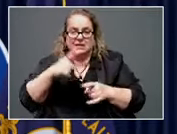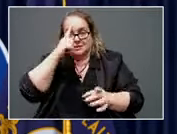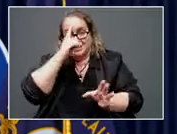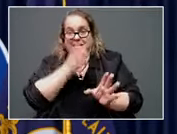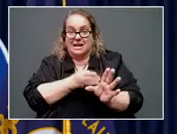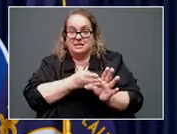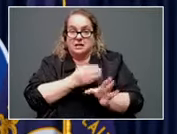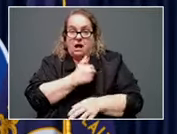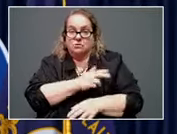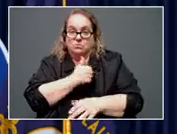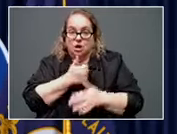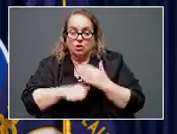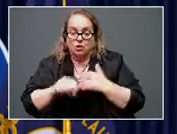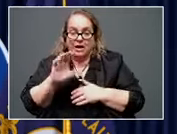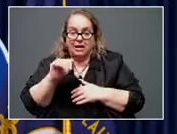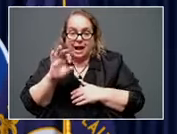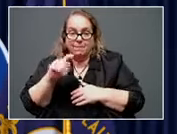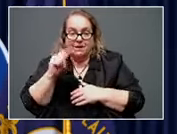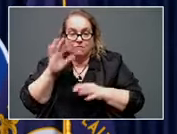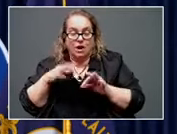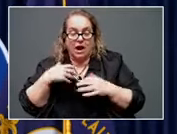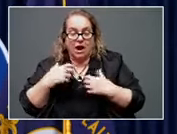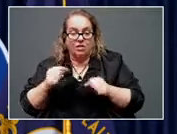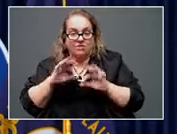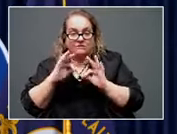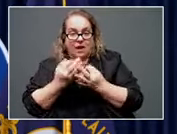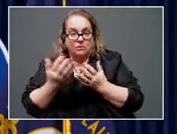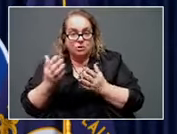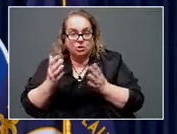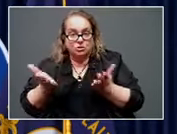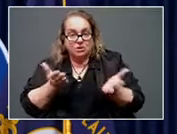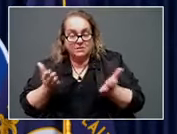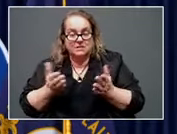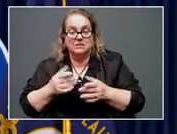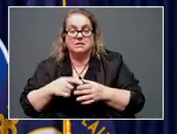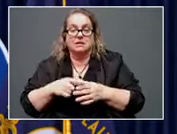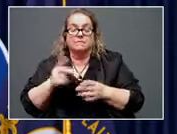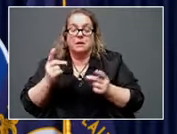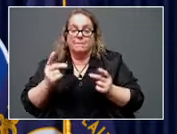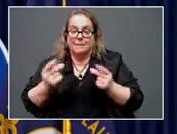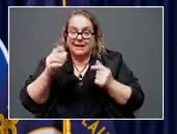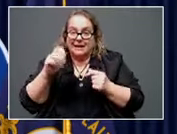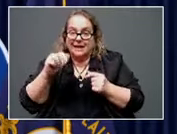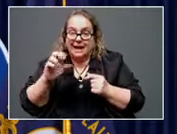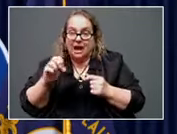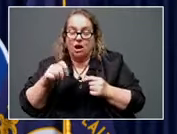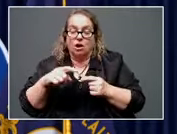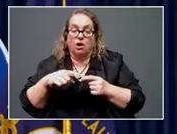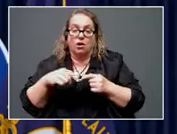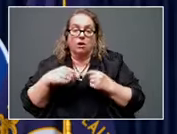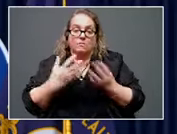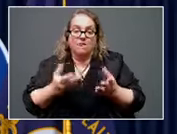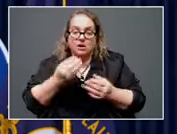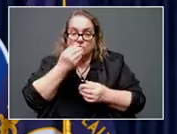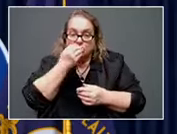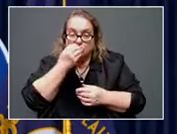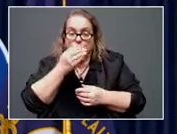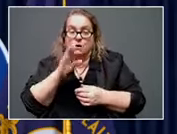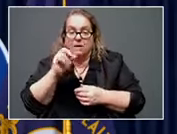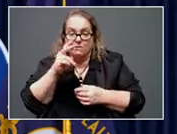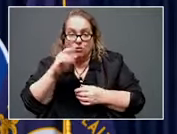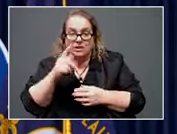for Health and Family Services, and immediate care facilities, agencies providing food, beverage, and housekeeping services, and other